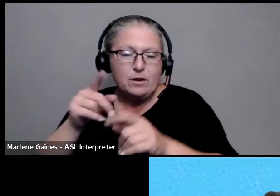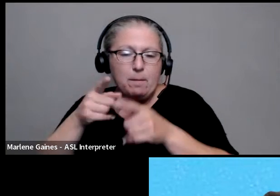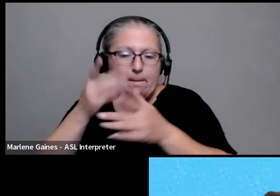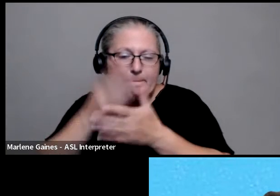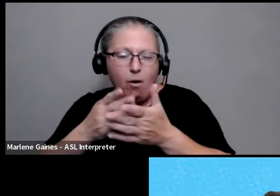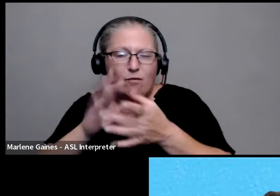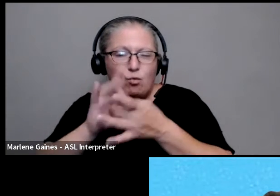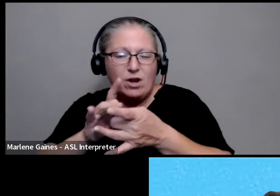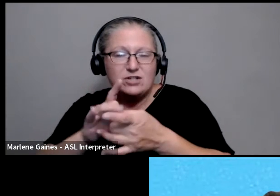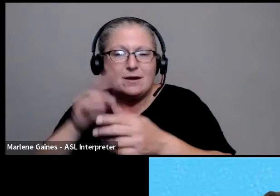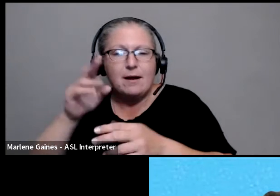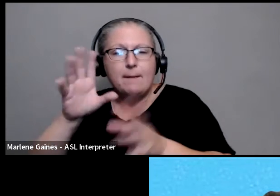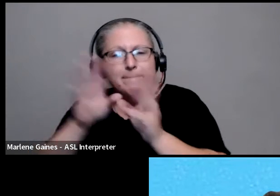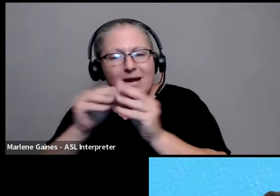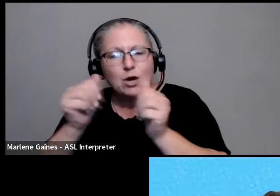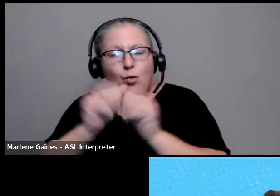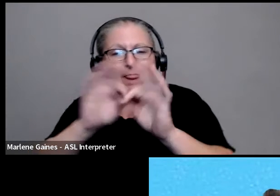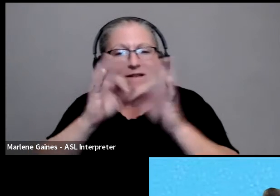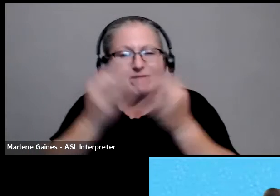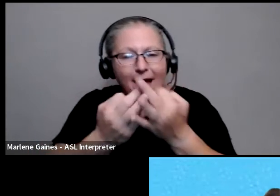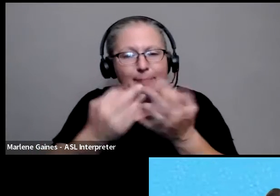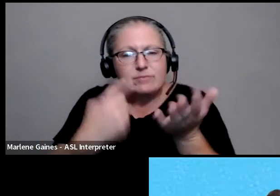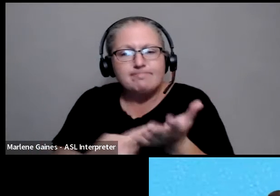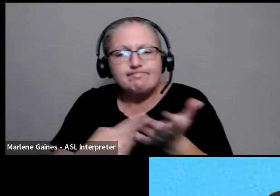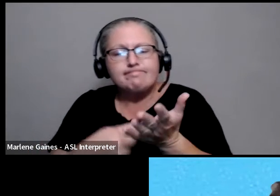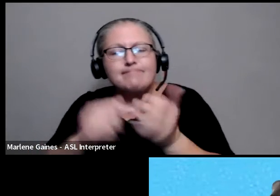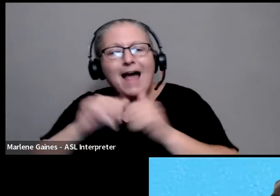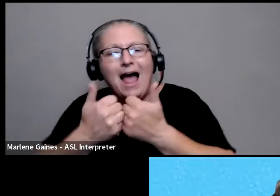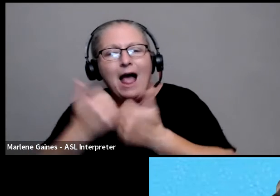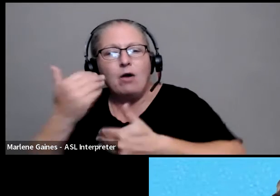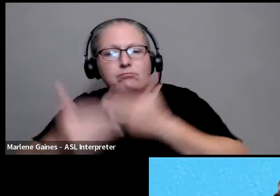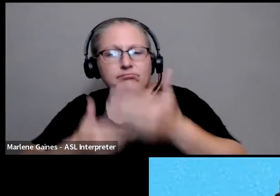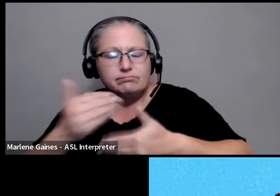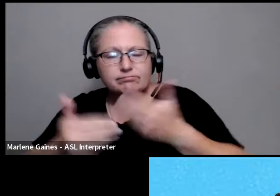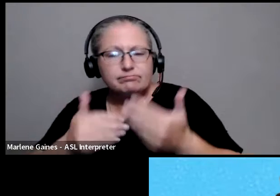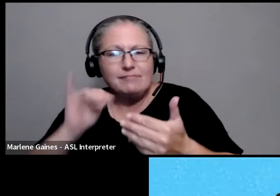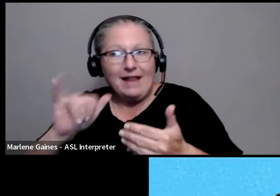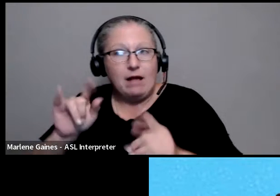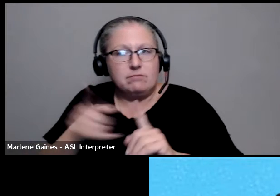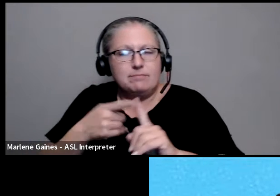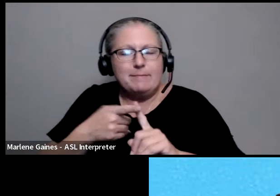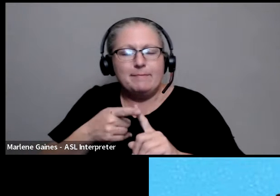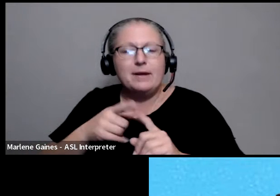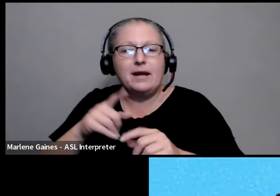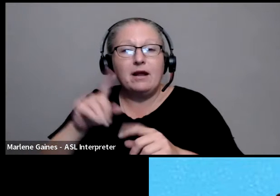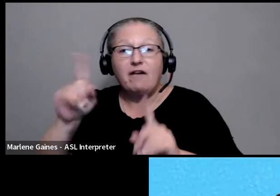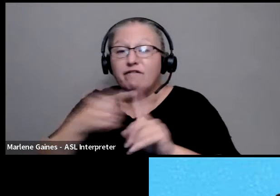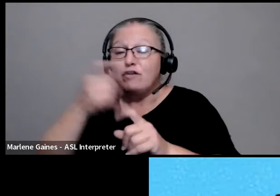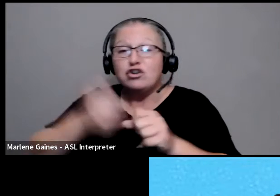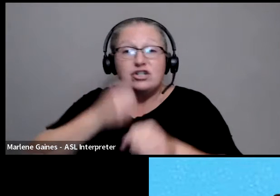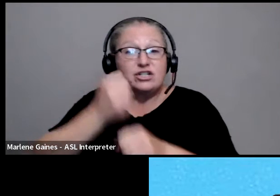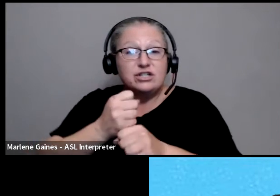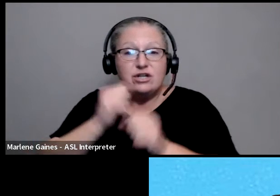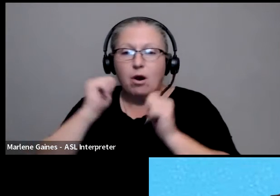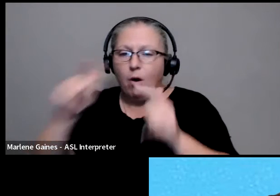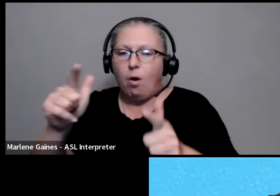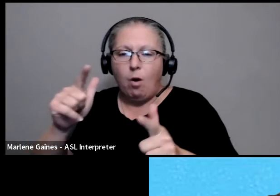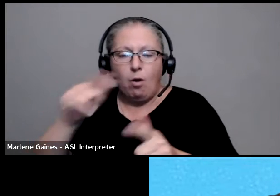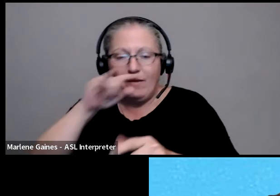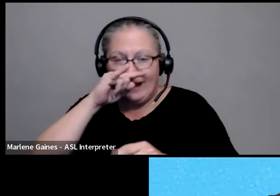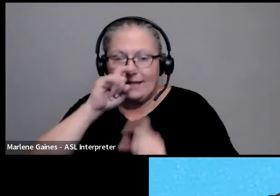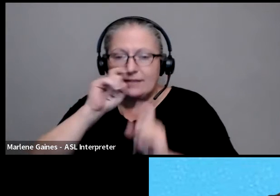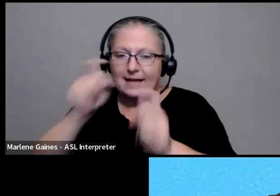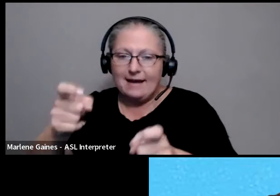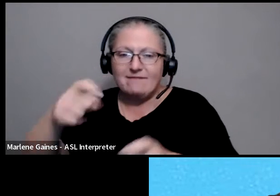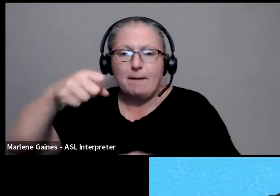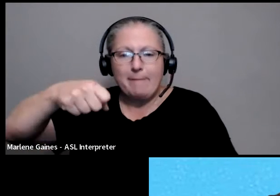families. So kind of discussing how this process would work. So that was the beginning of it. And so in that first year, every kid was given a pouch